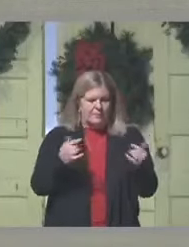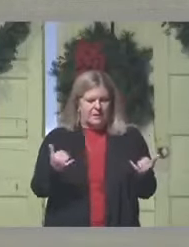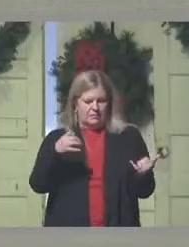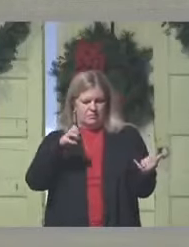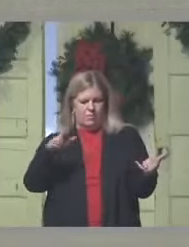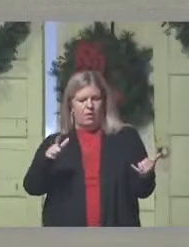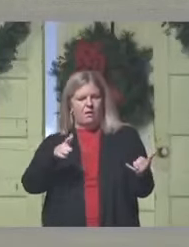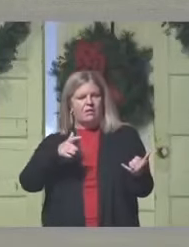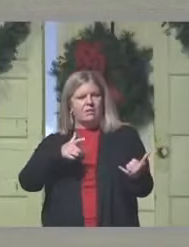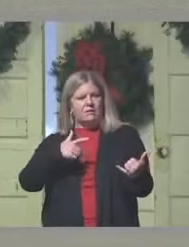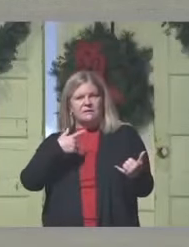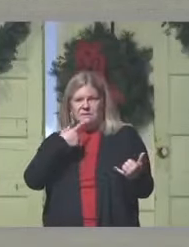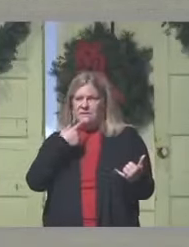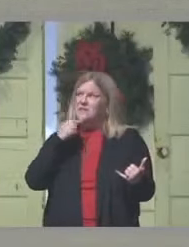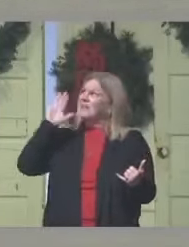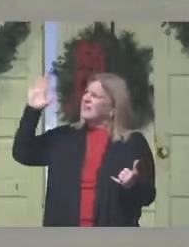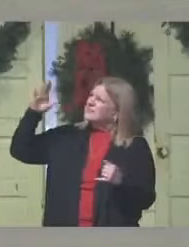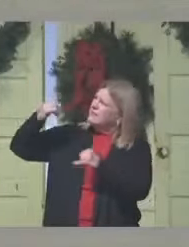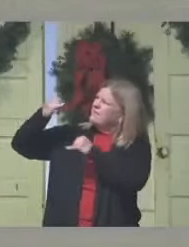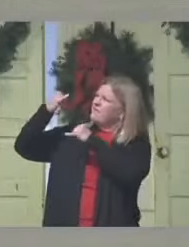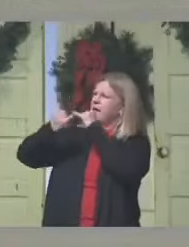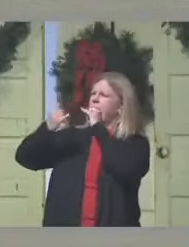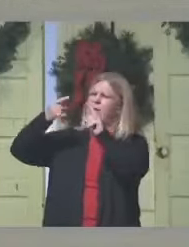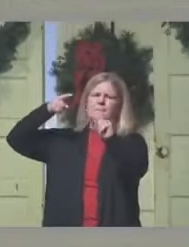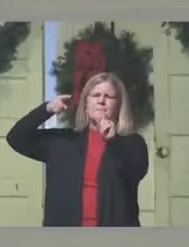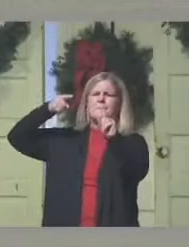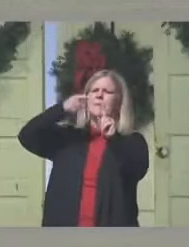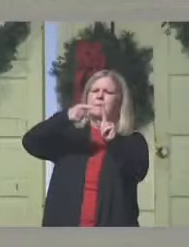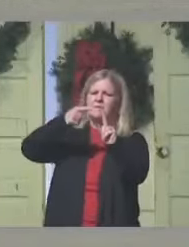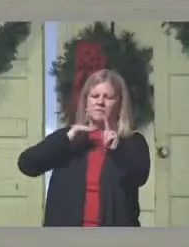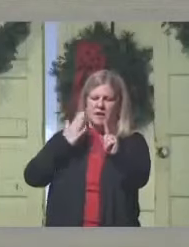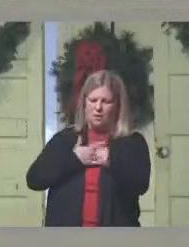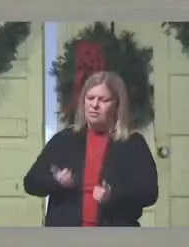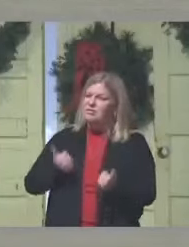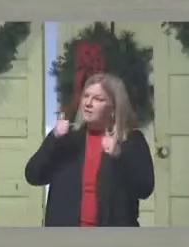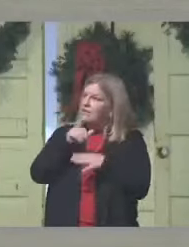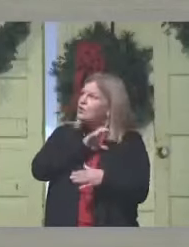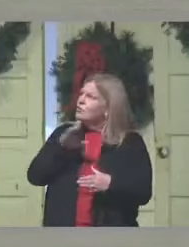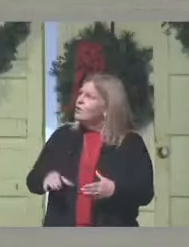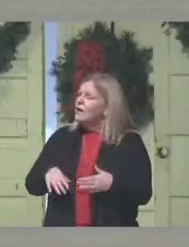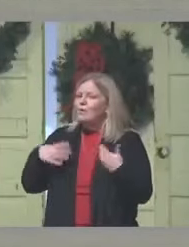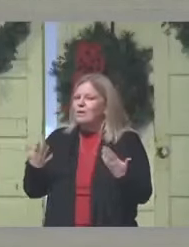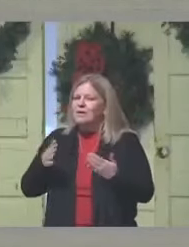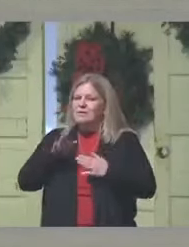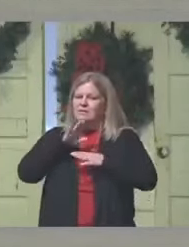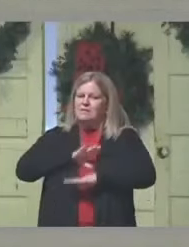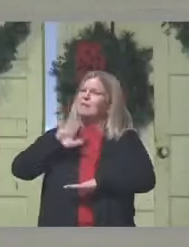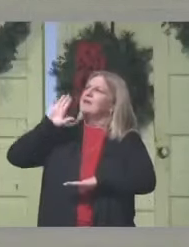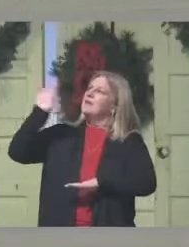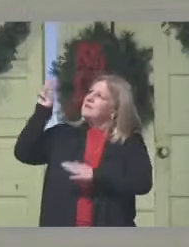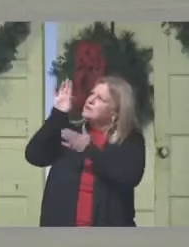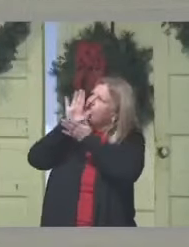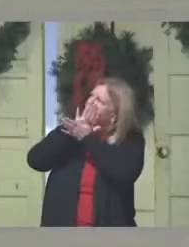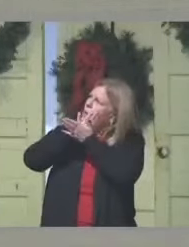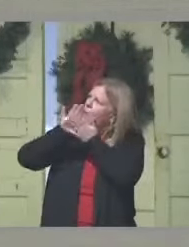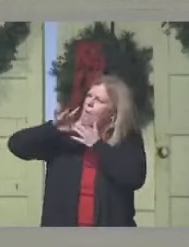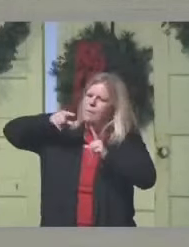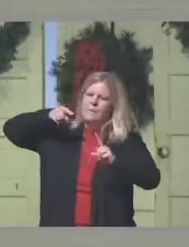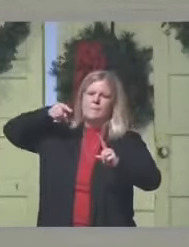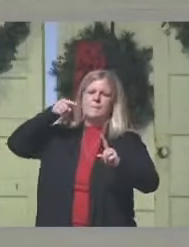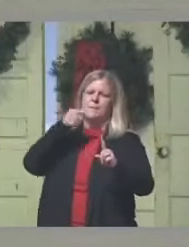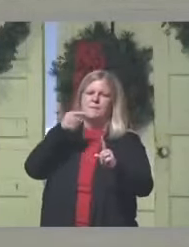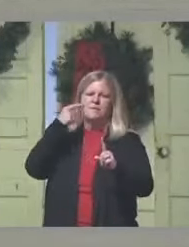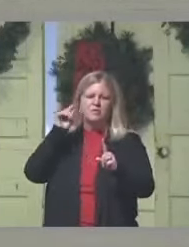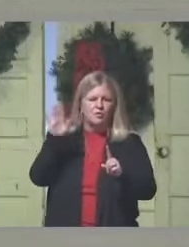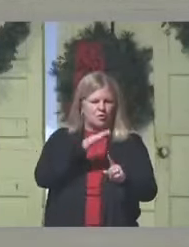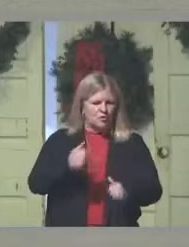expresses God's ultimate hope for our lives in Christ to fulfill God's holiest intention for